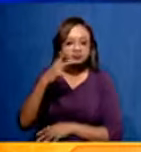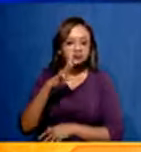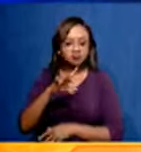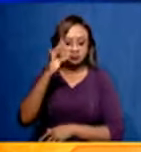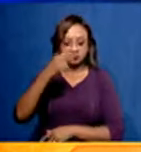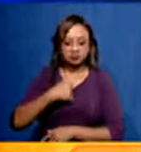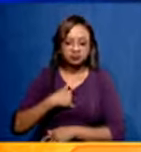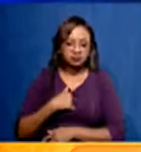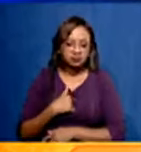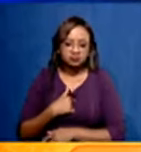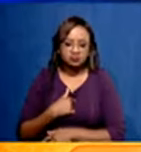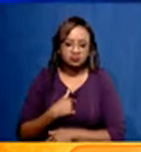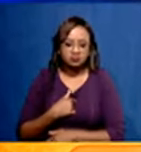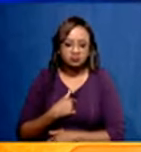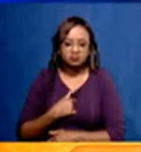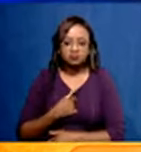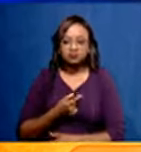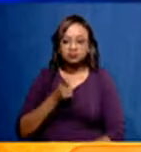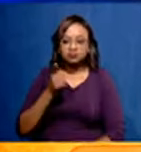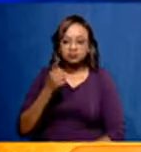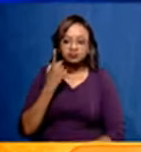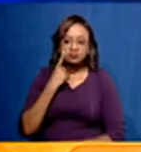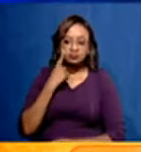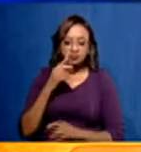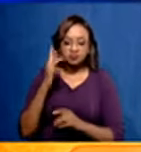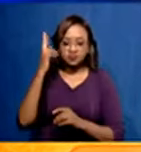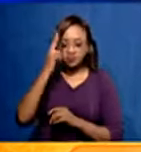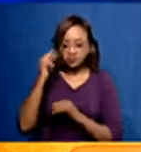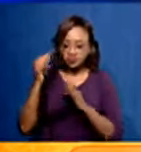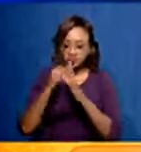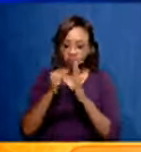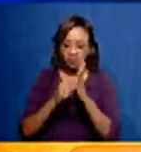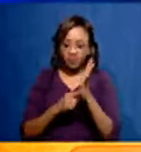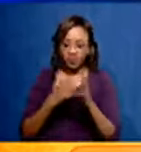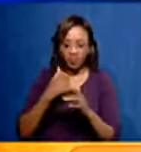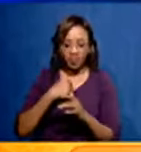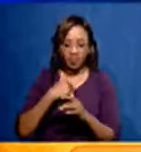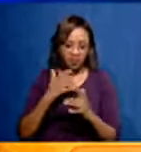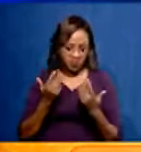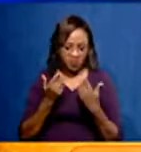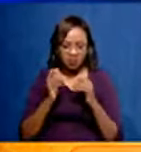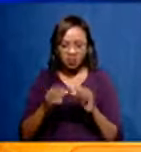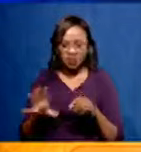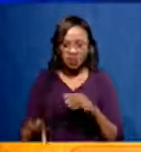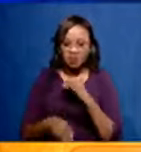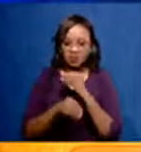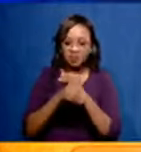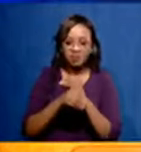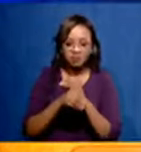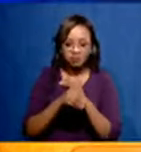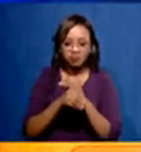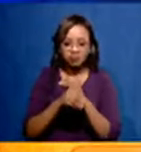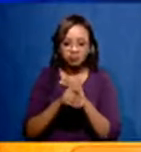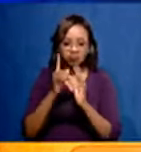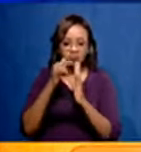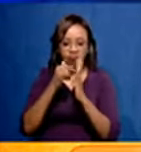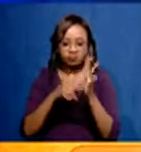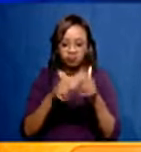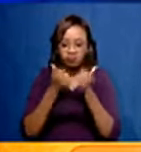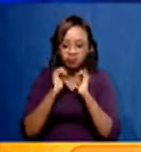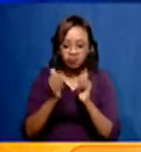as chancellor? De facto, it's very simple. My value added, if any, Jeff, is being the